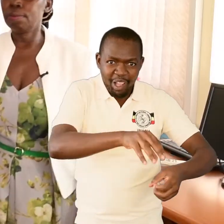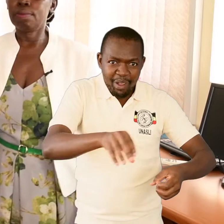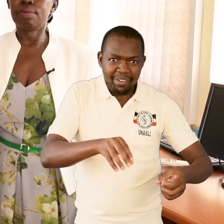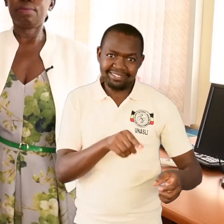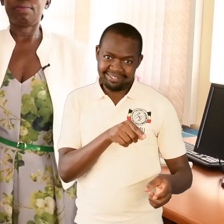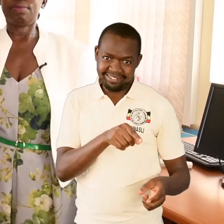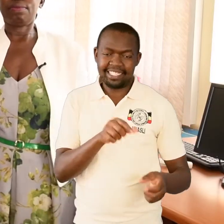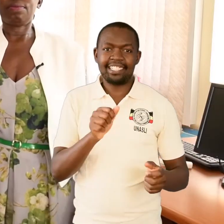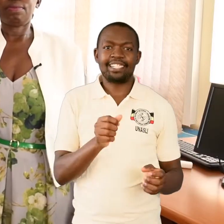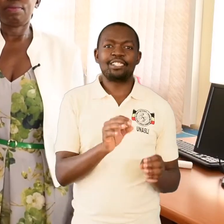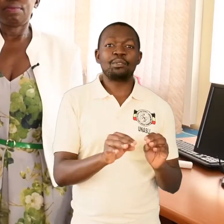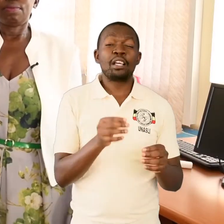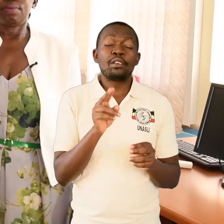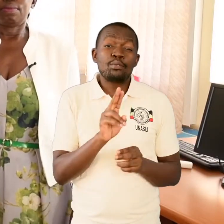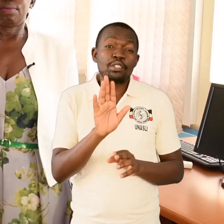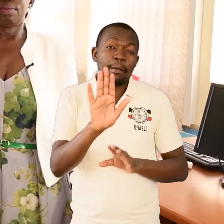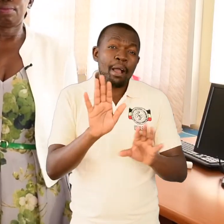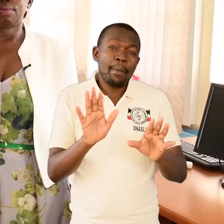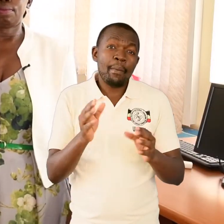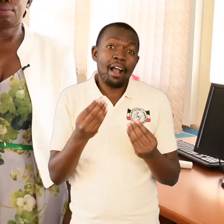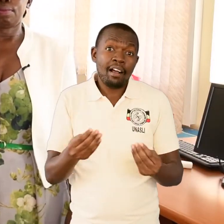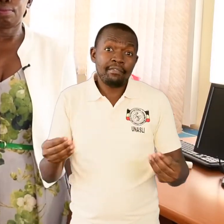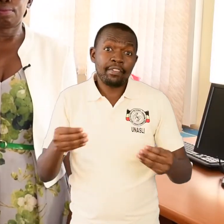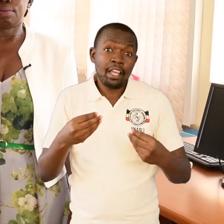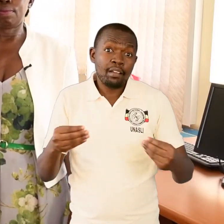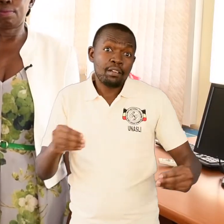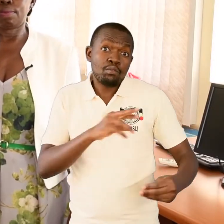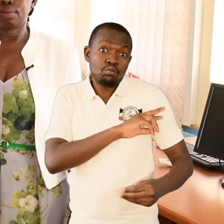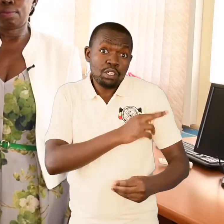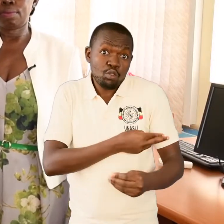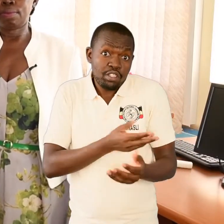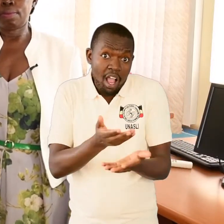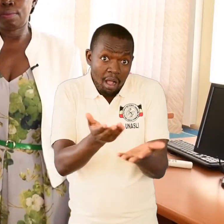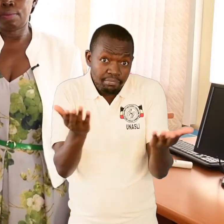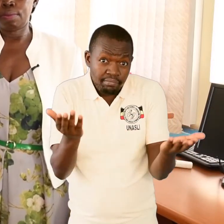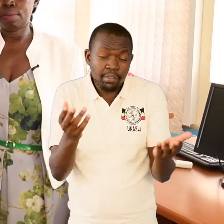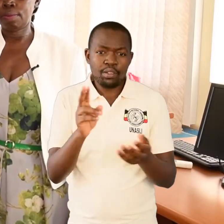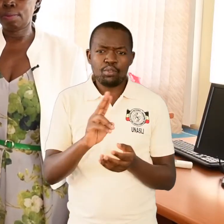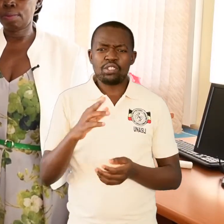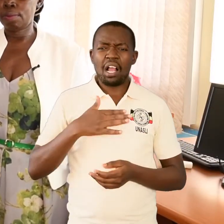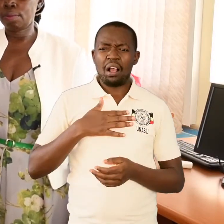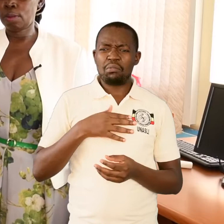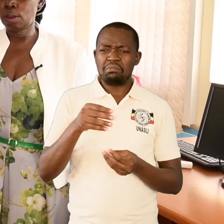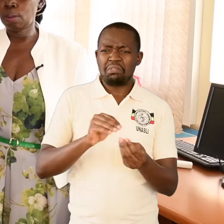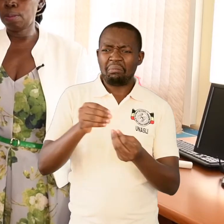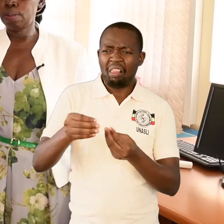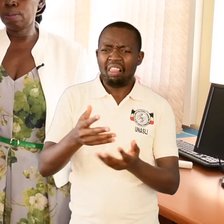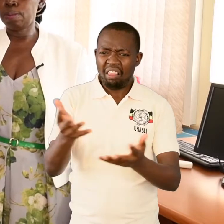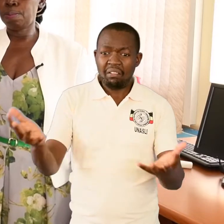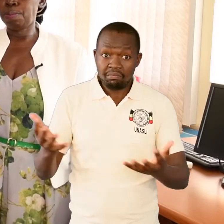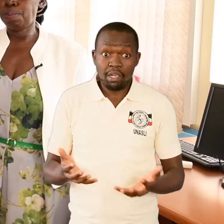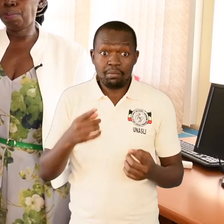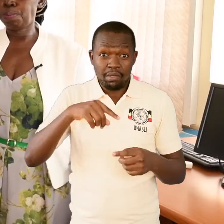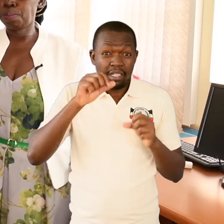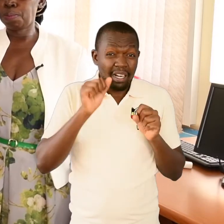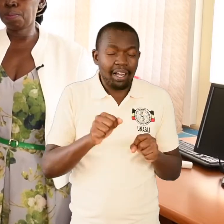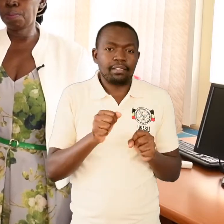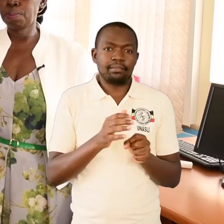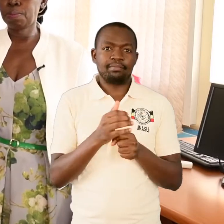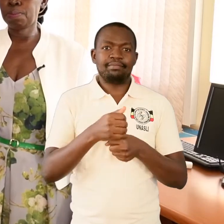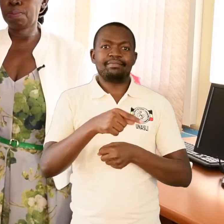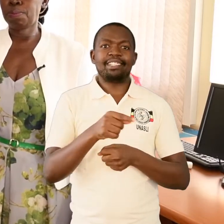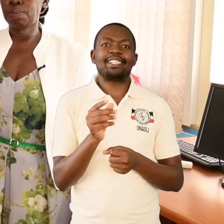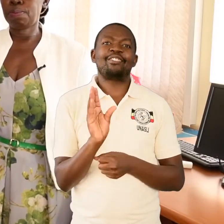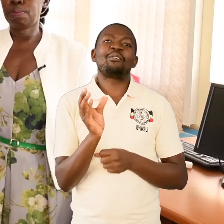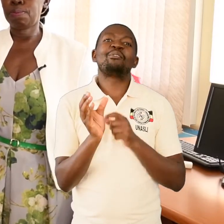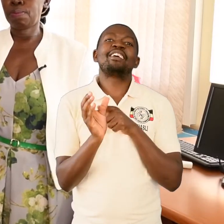available resources, using waste in our homes, we can make these briquettes, and at the end of the